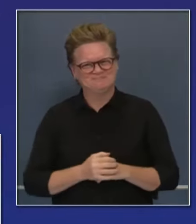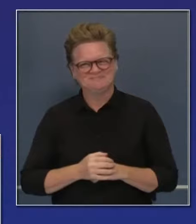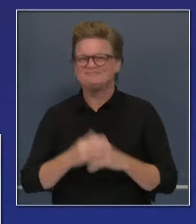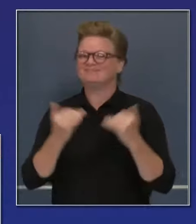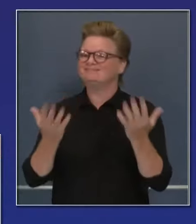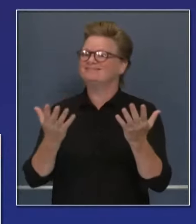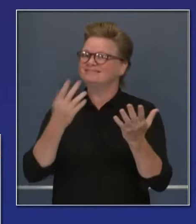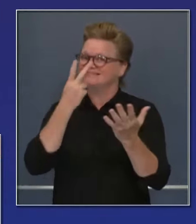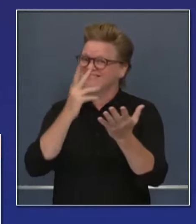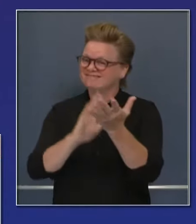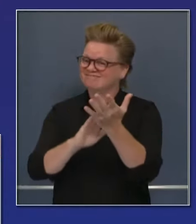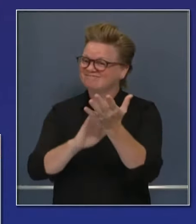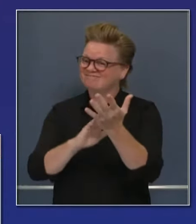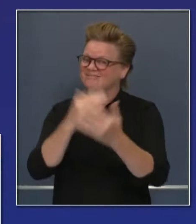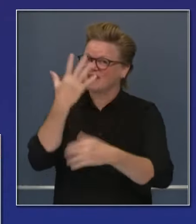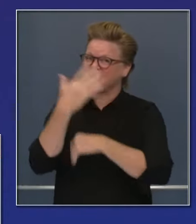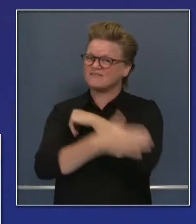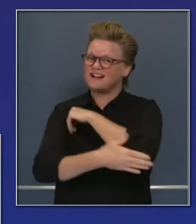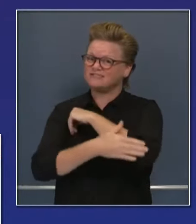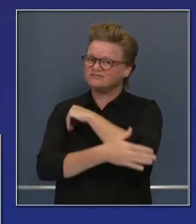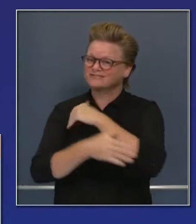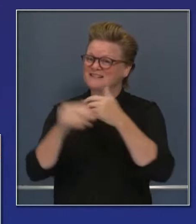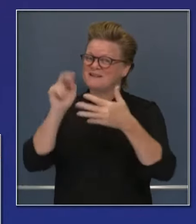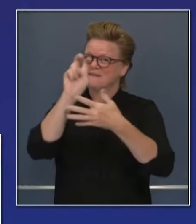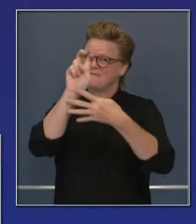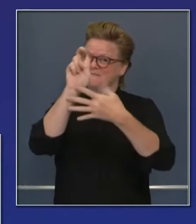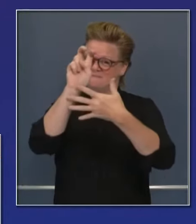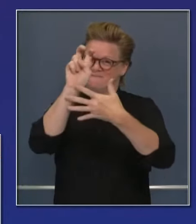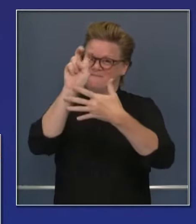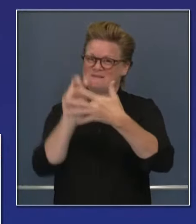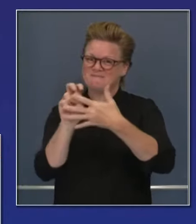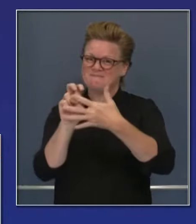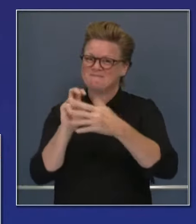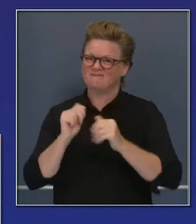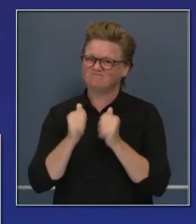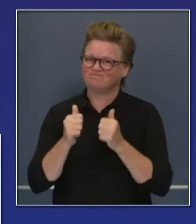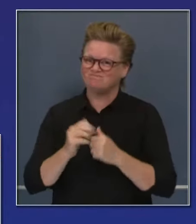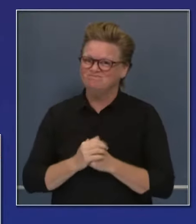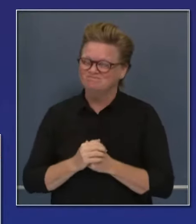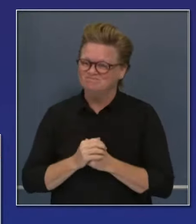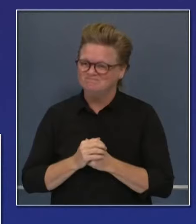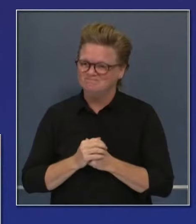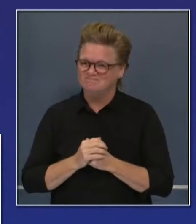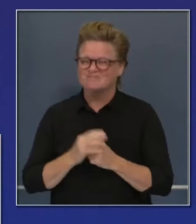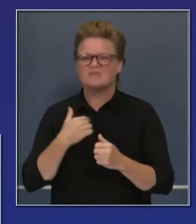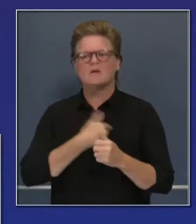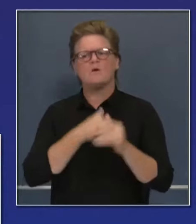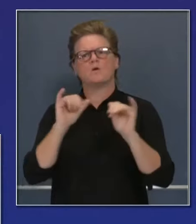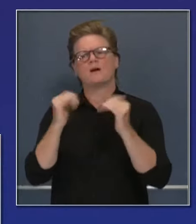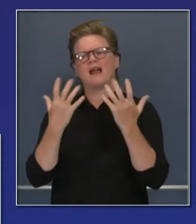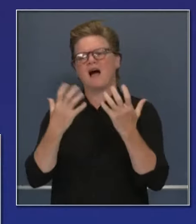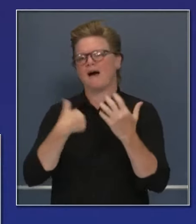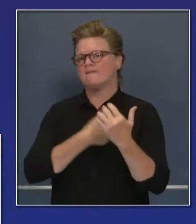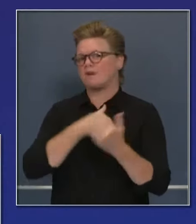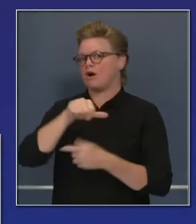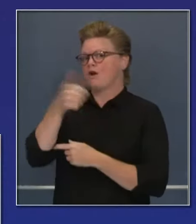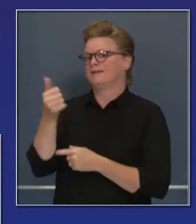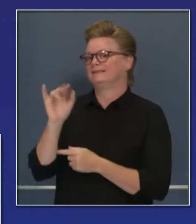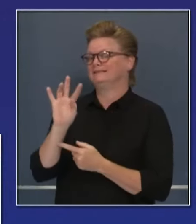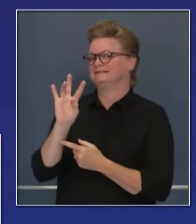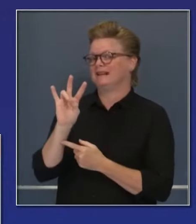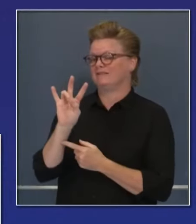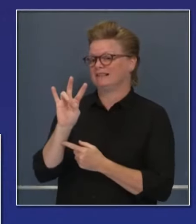Just as a preview, and forgive me, Dr. Galley, we're monitoring roughly 7 additional counties that we